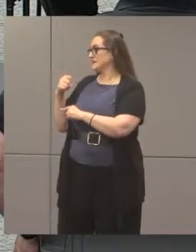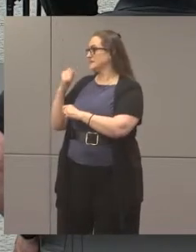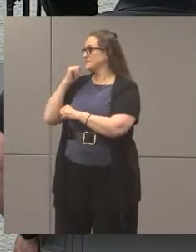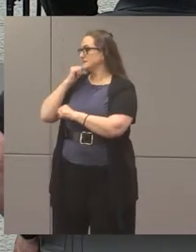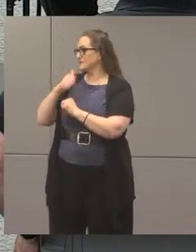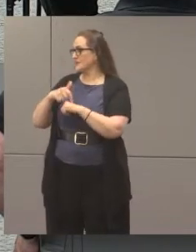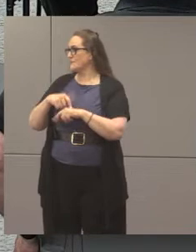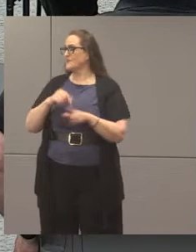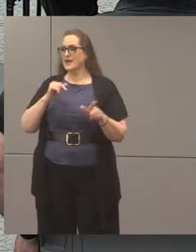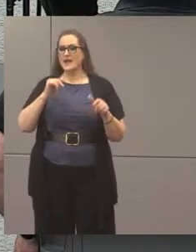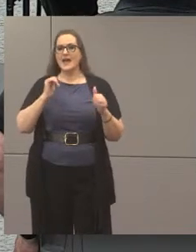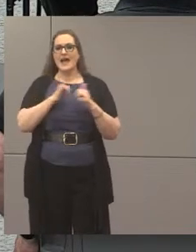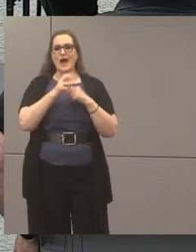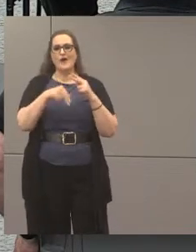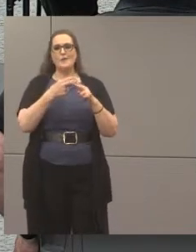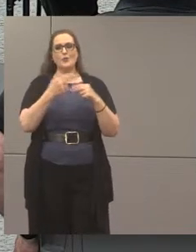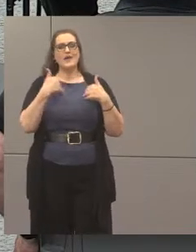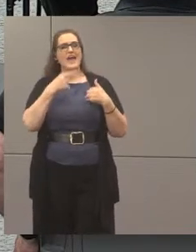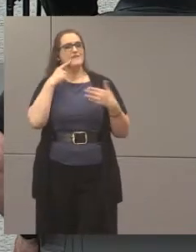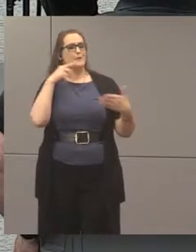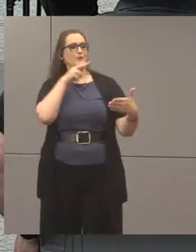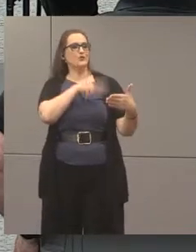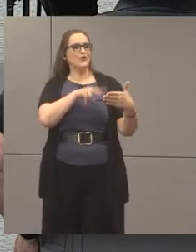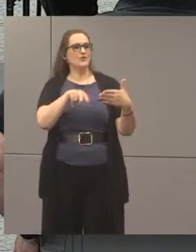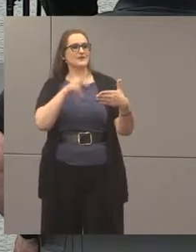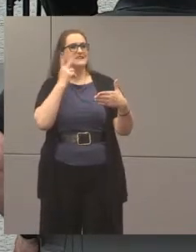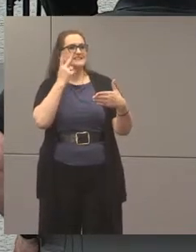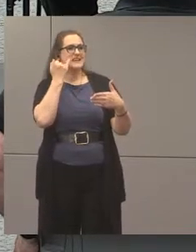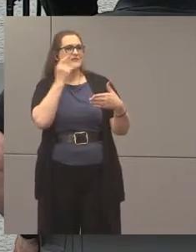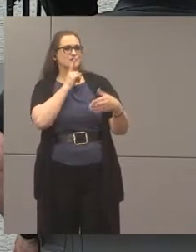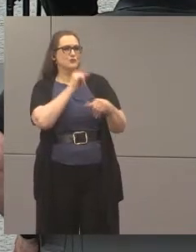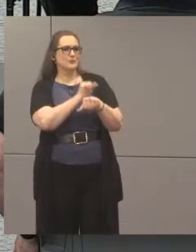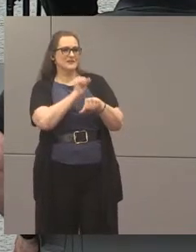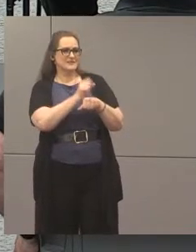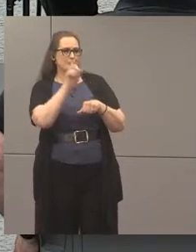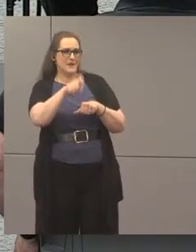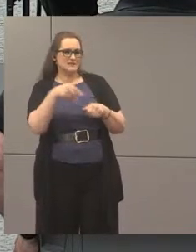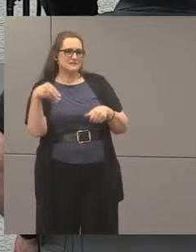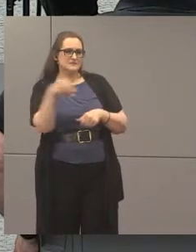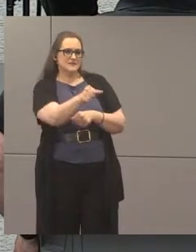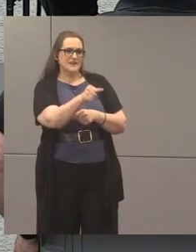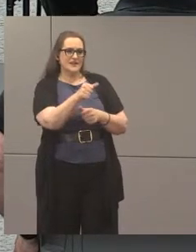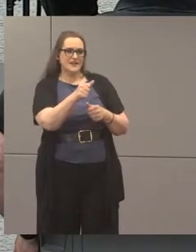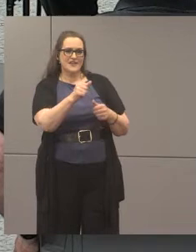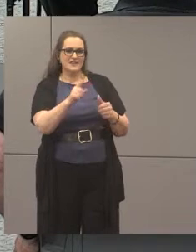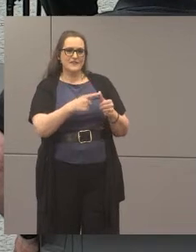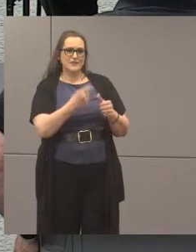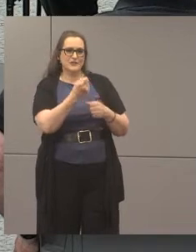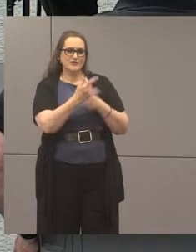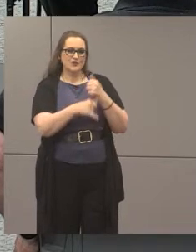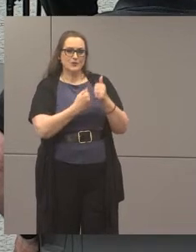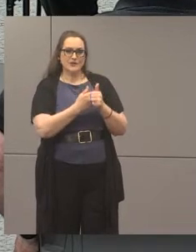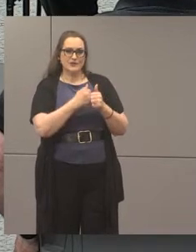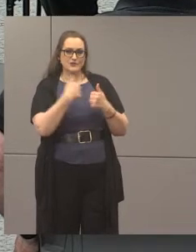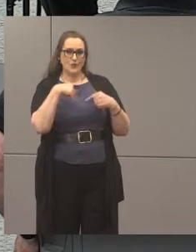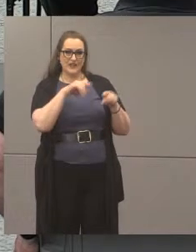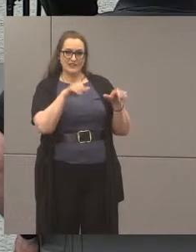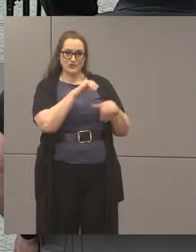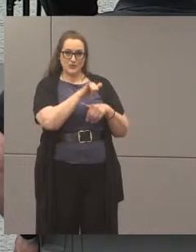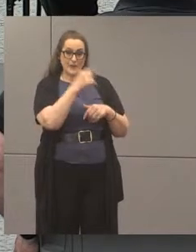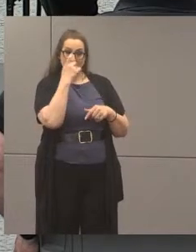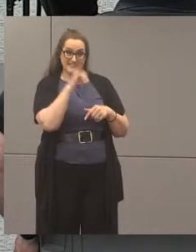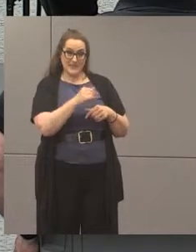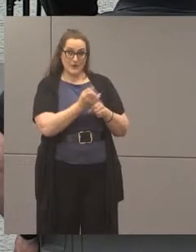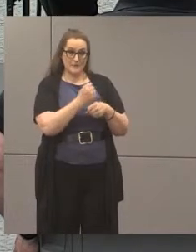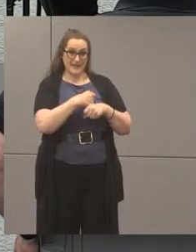Why not have him look at to see if we're really on the hook for the first few years while he's doing it? Because that